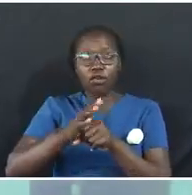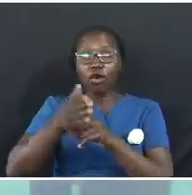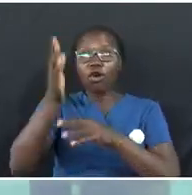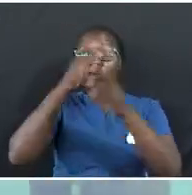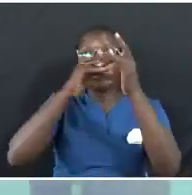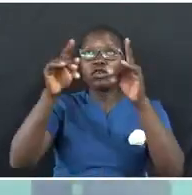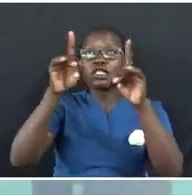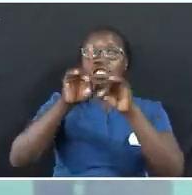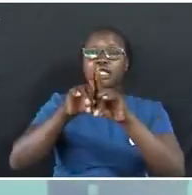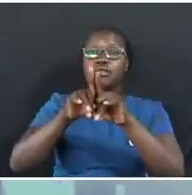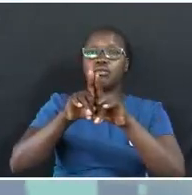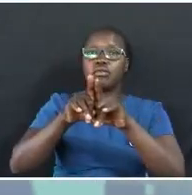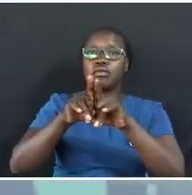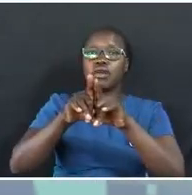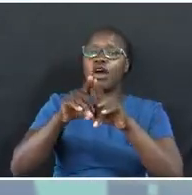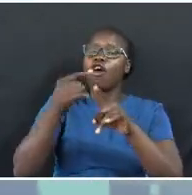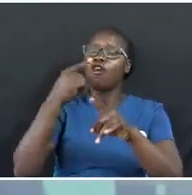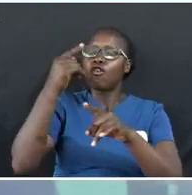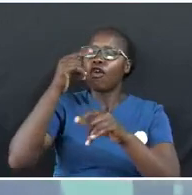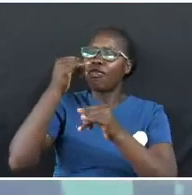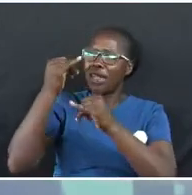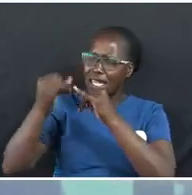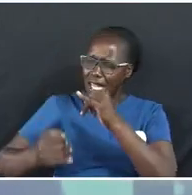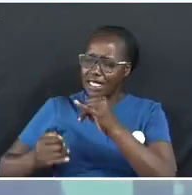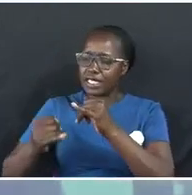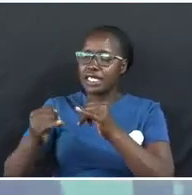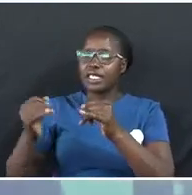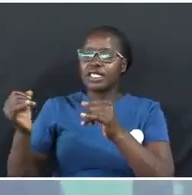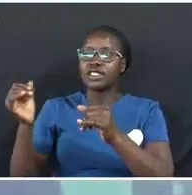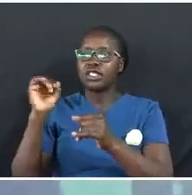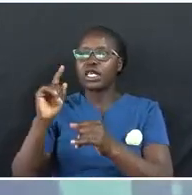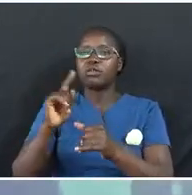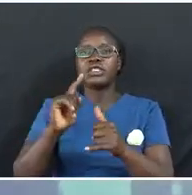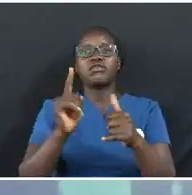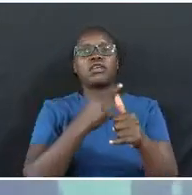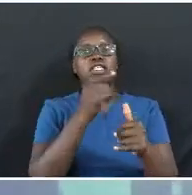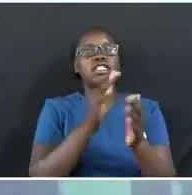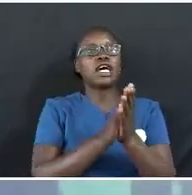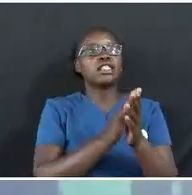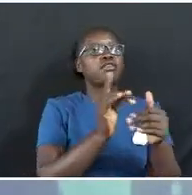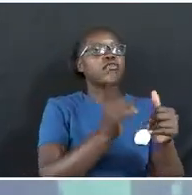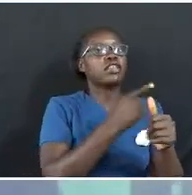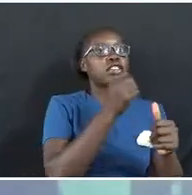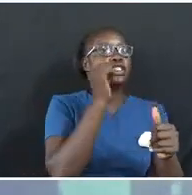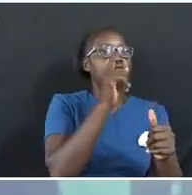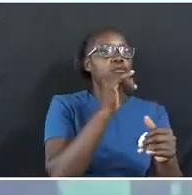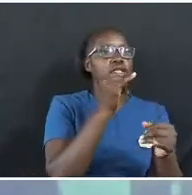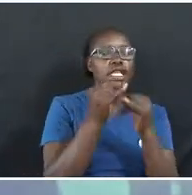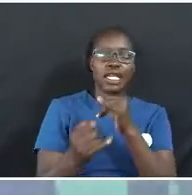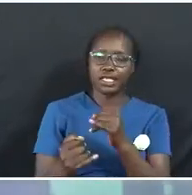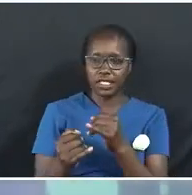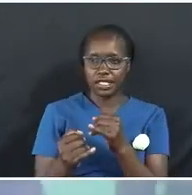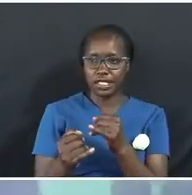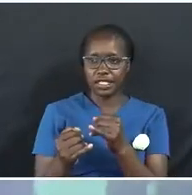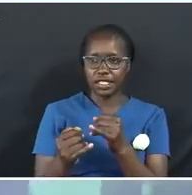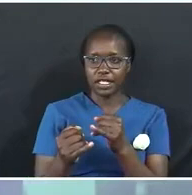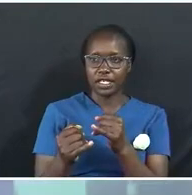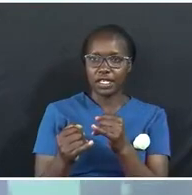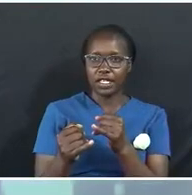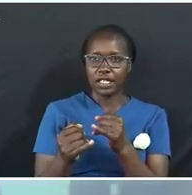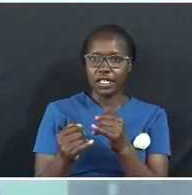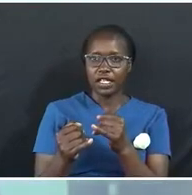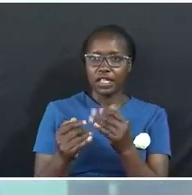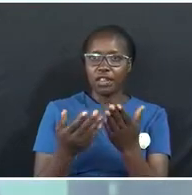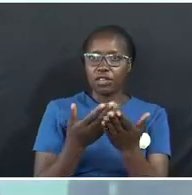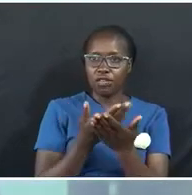he says, for the last shall be first, and the first shall be what? Be first. For many have been